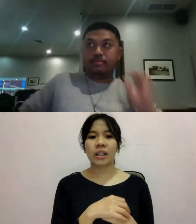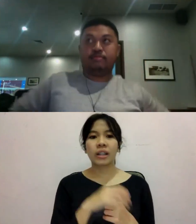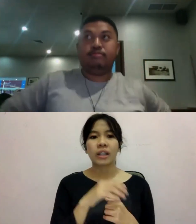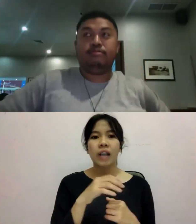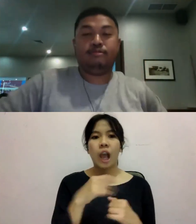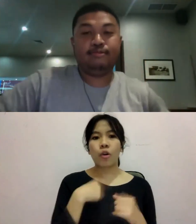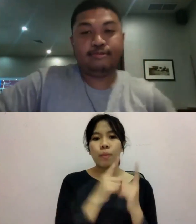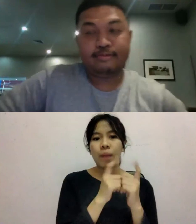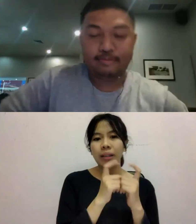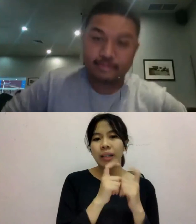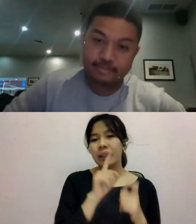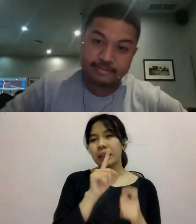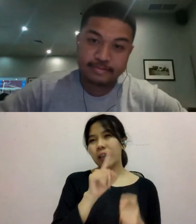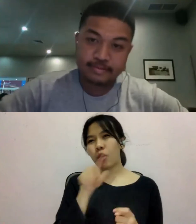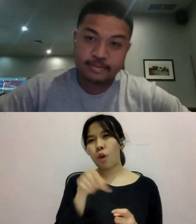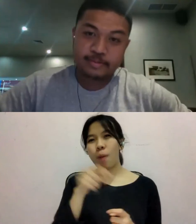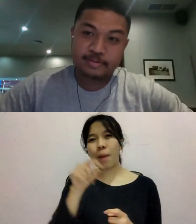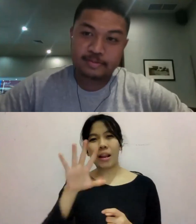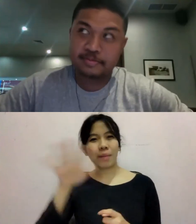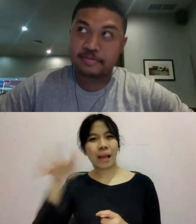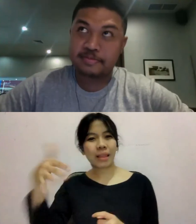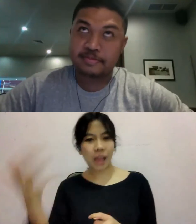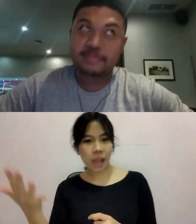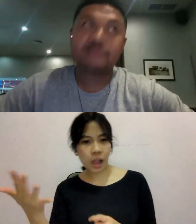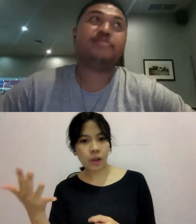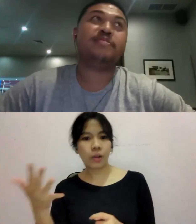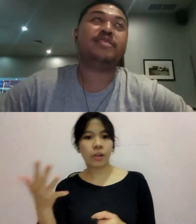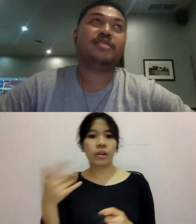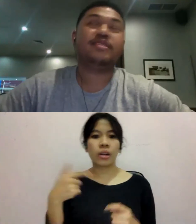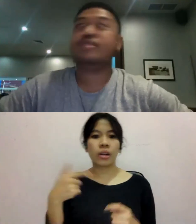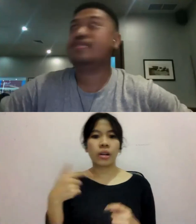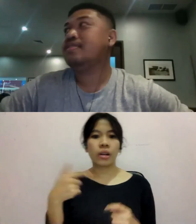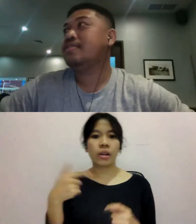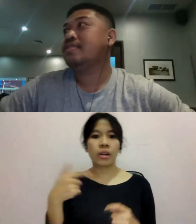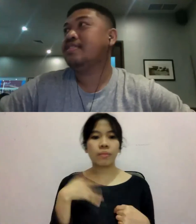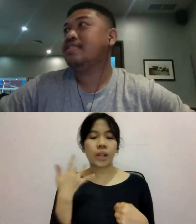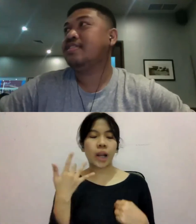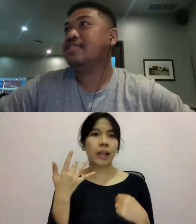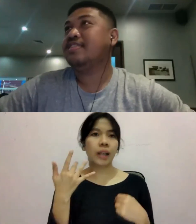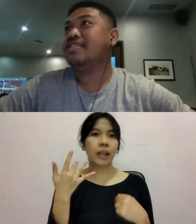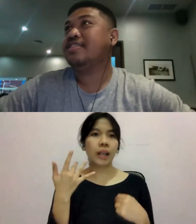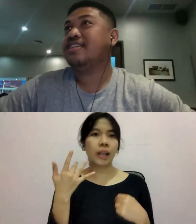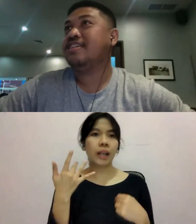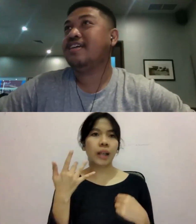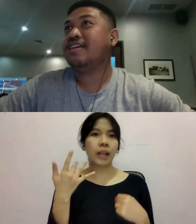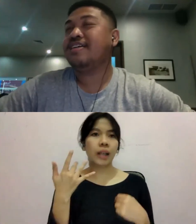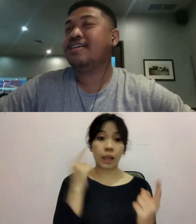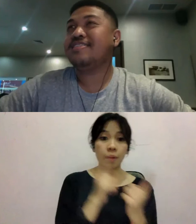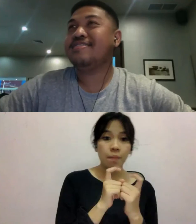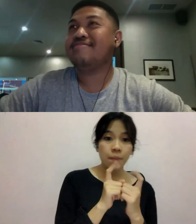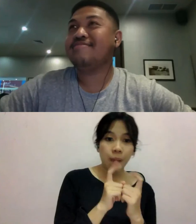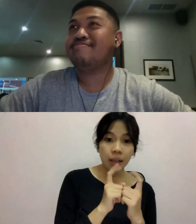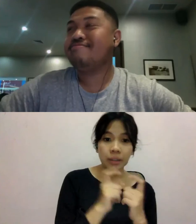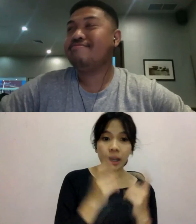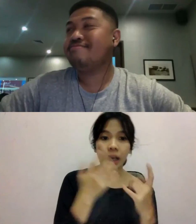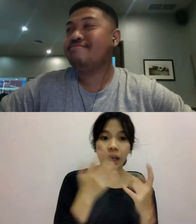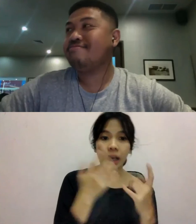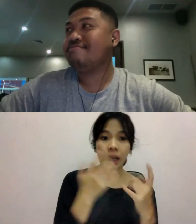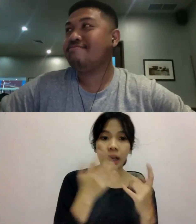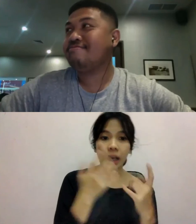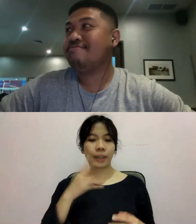like, now I realize it is more like me searching for myself through the reflection of